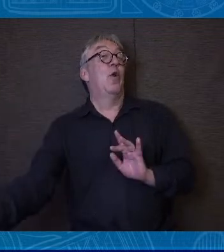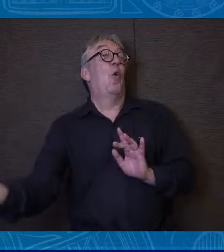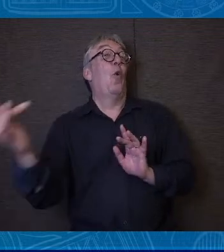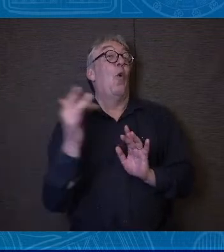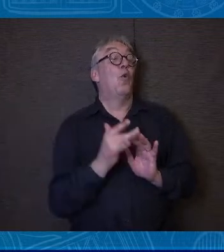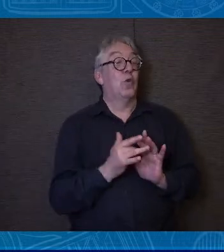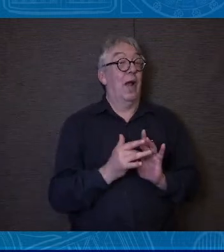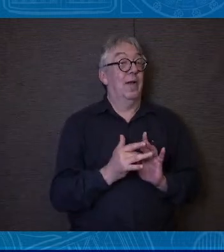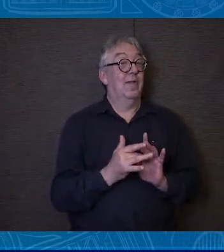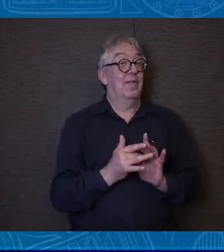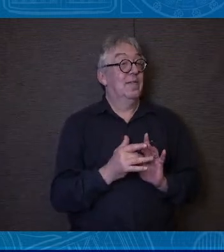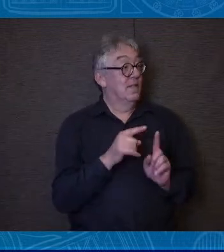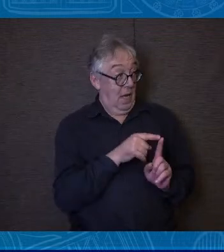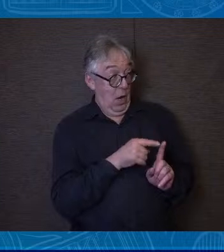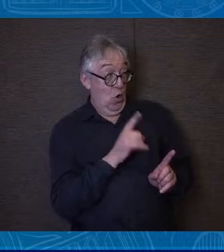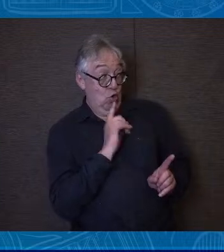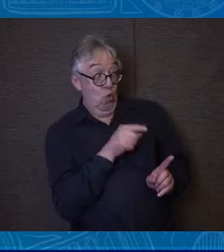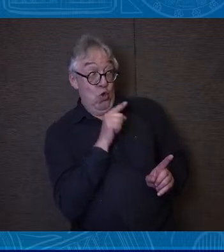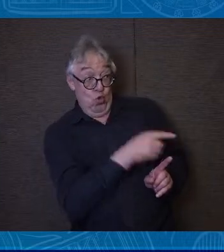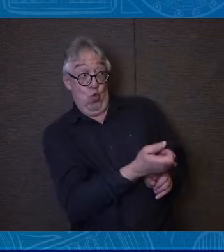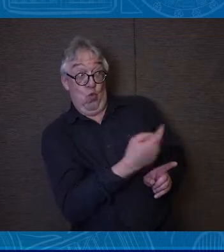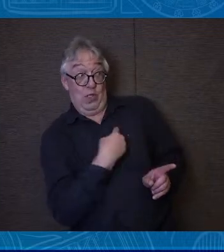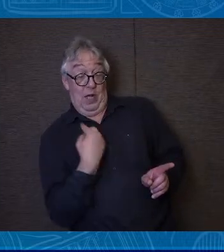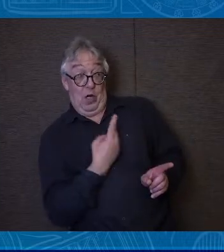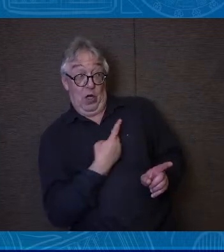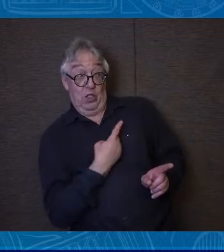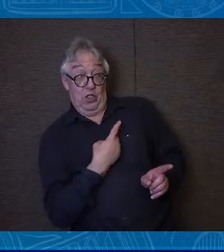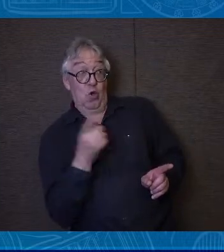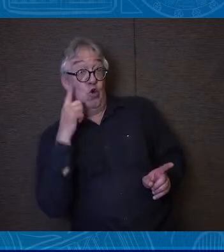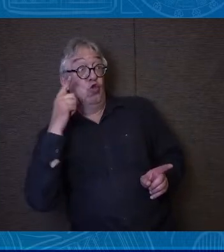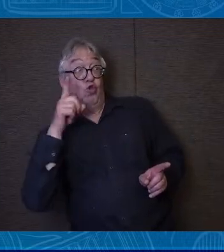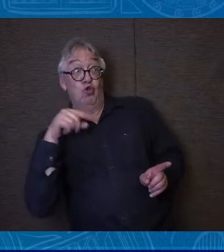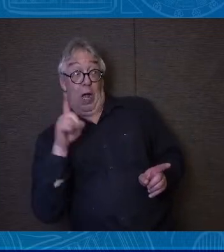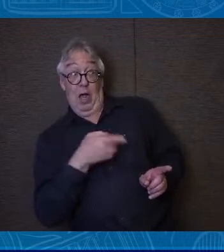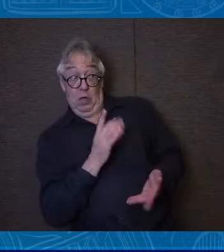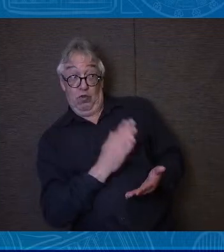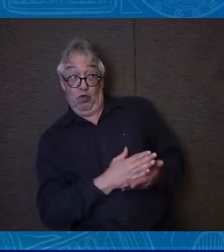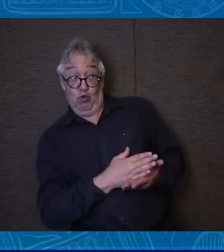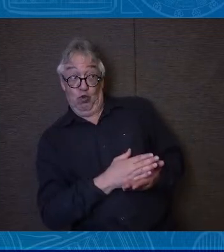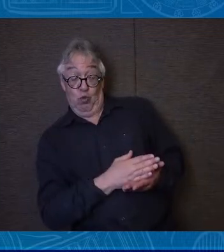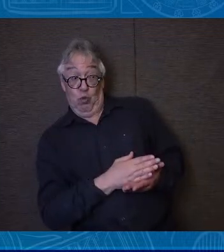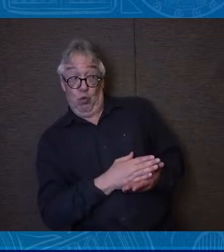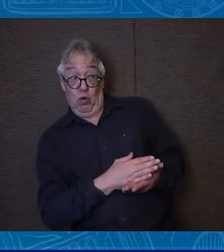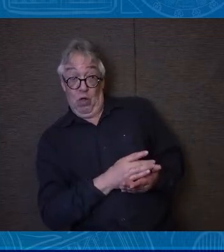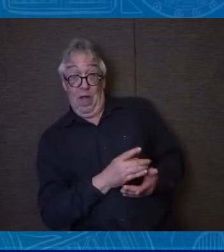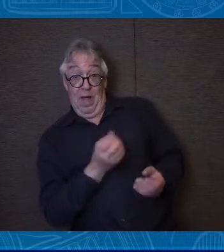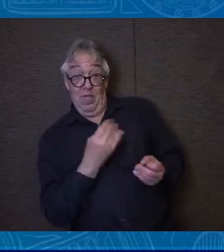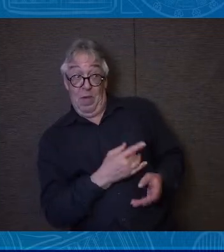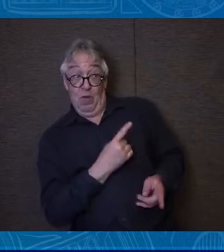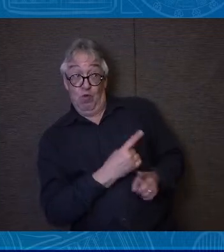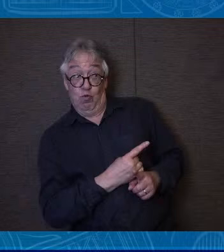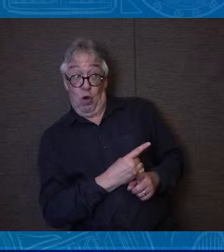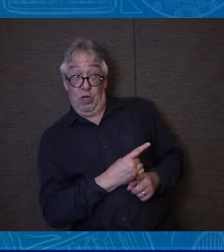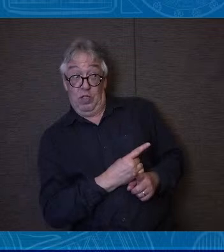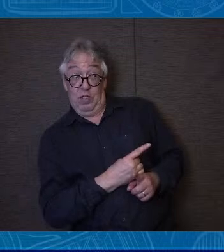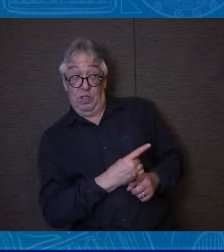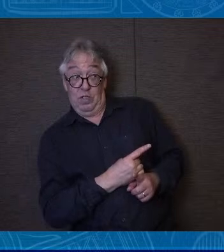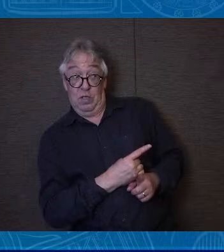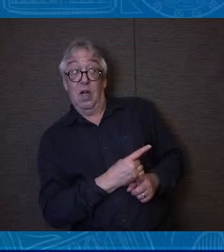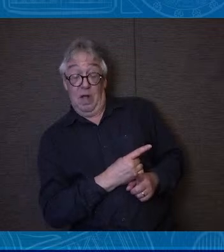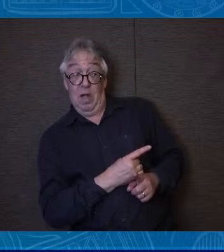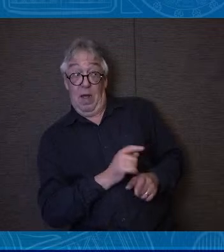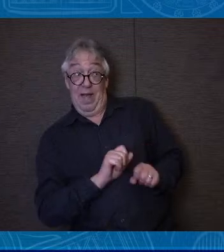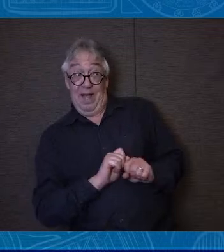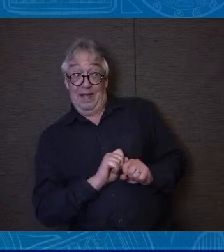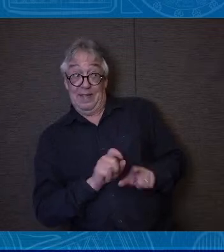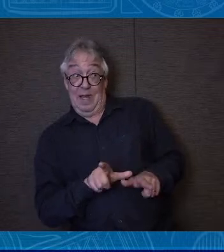NDRMC personally, that we know personally, to tell us, is it legit, is it accurate, and should we send it now or at